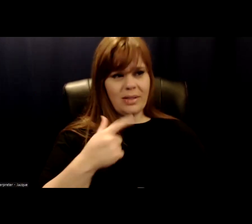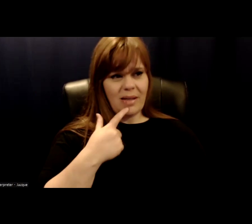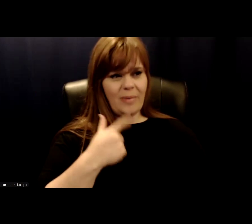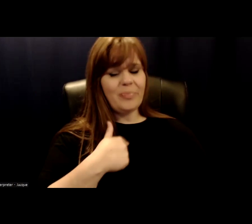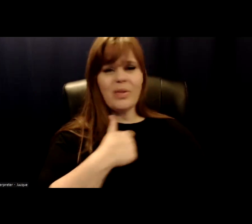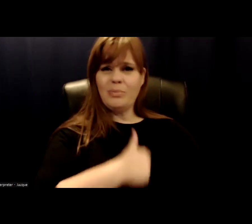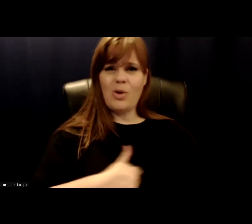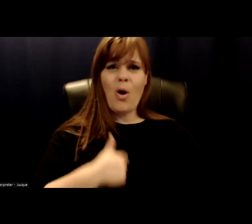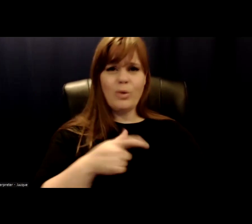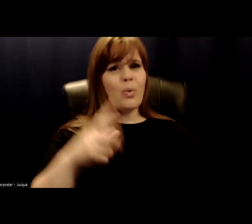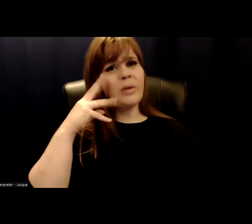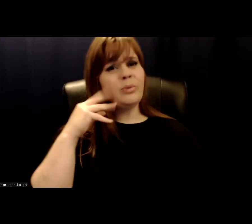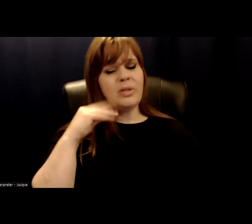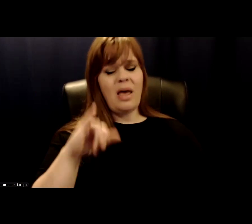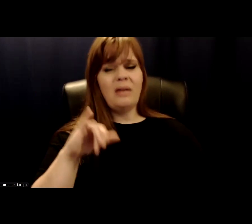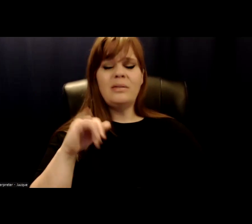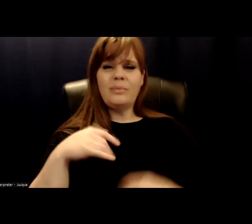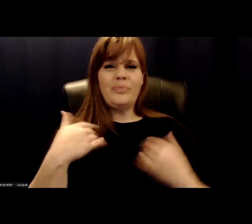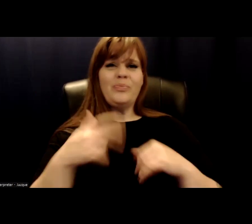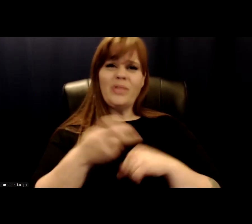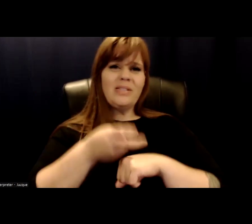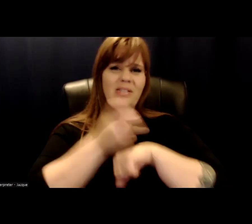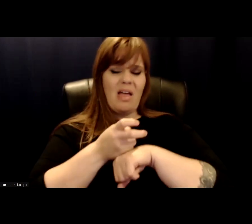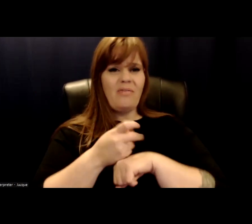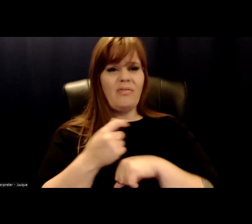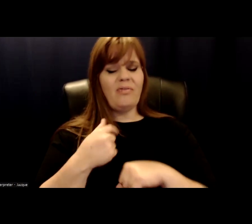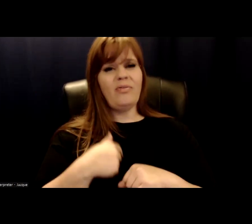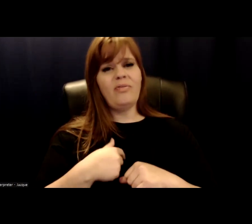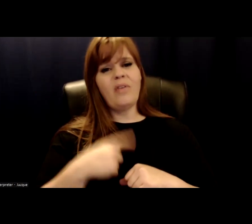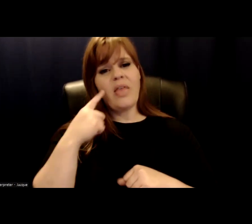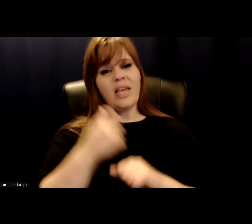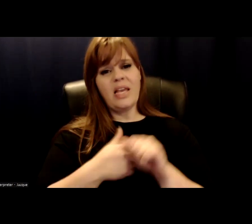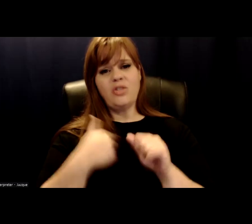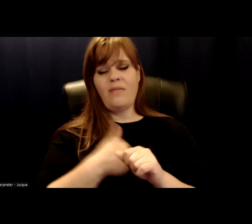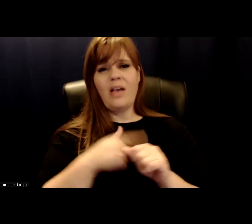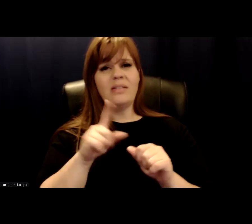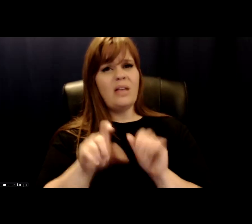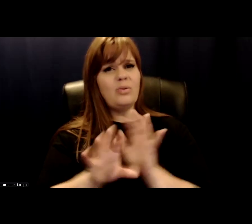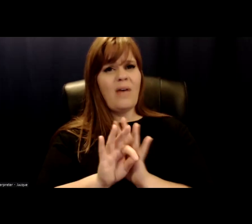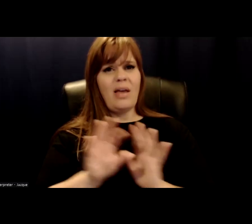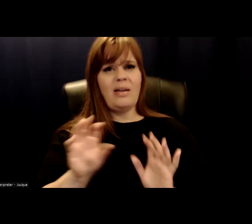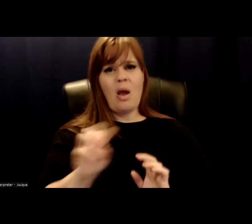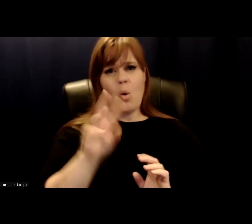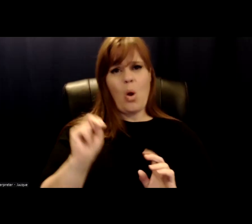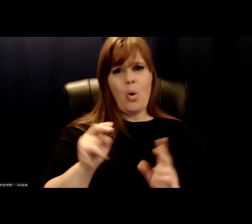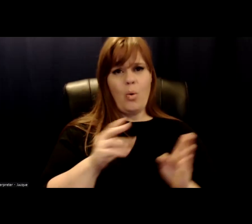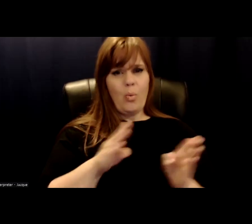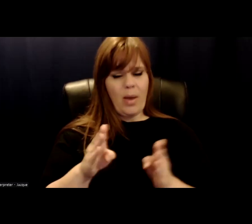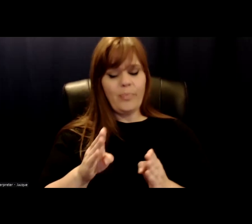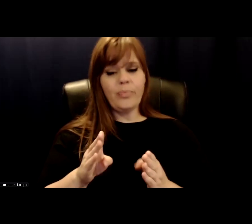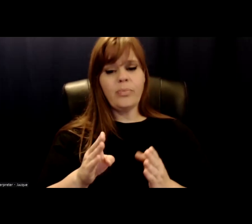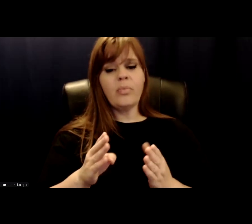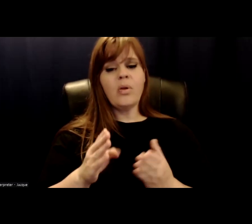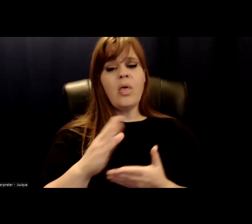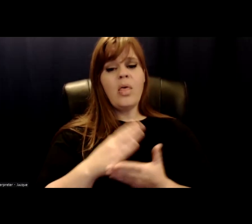I think each of us has to find our own way. The piece that I played, Stolen by